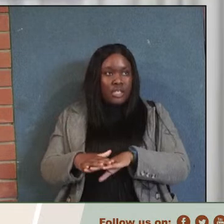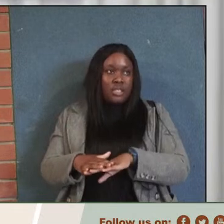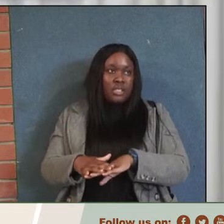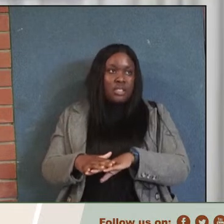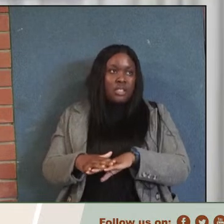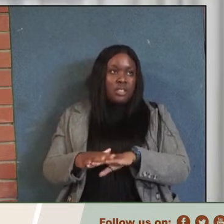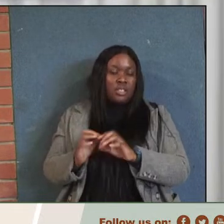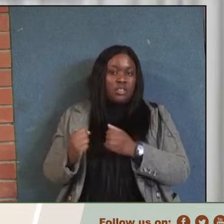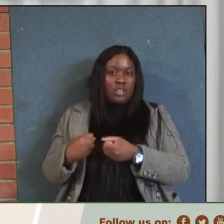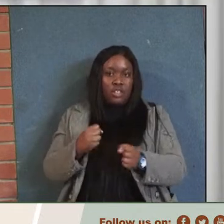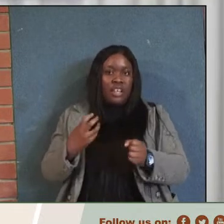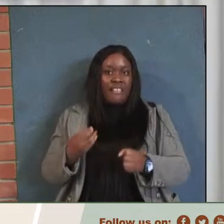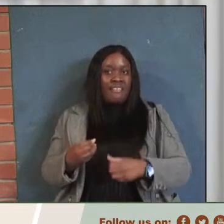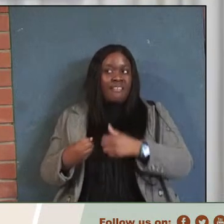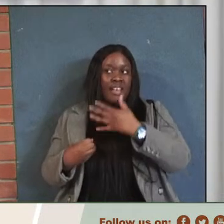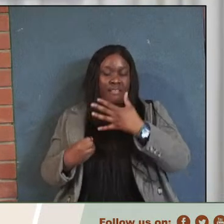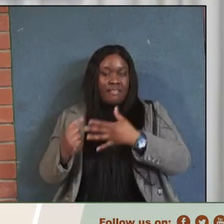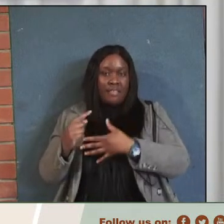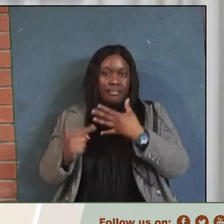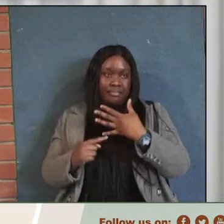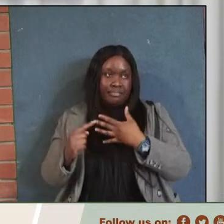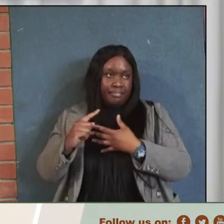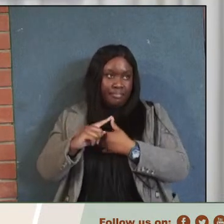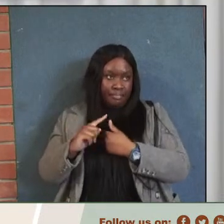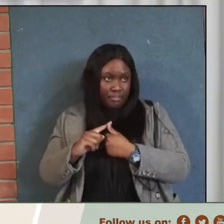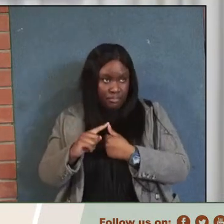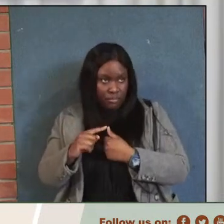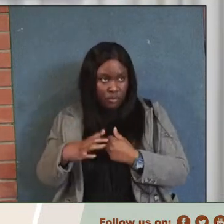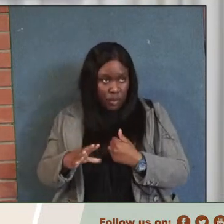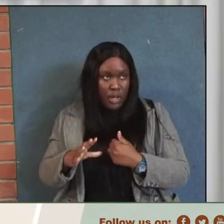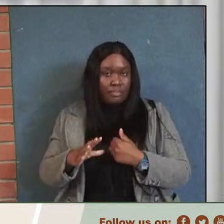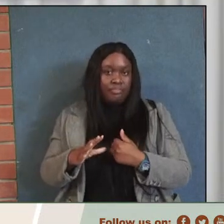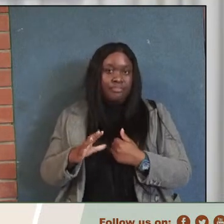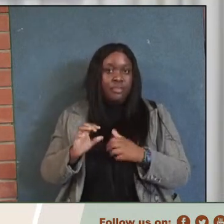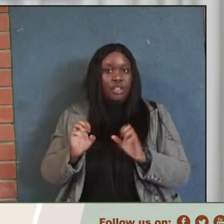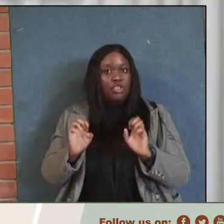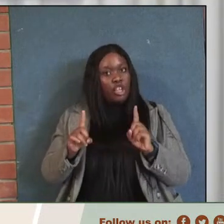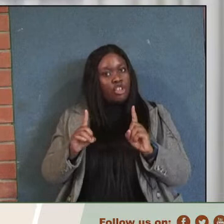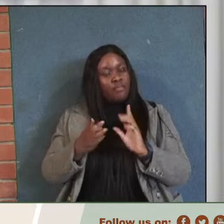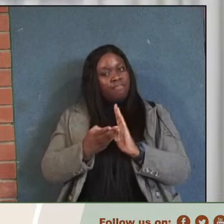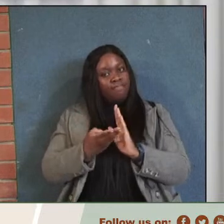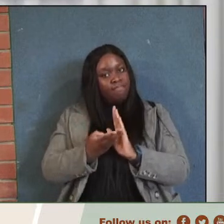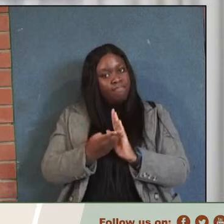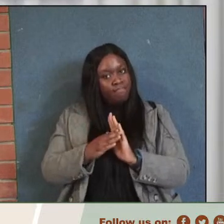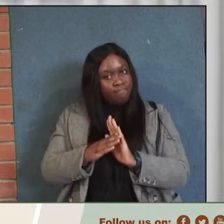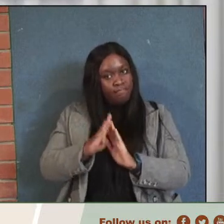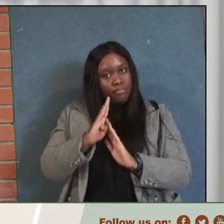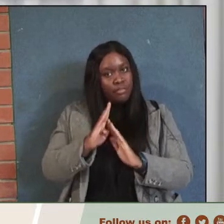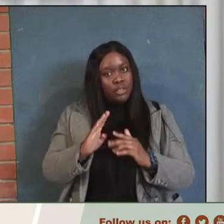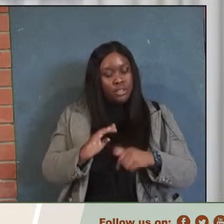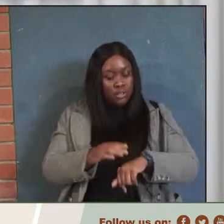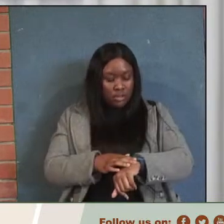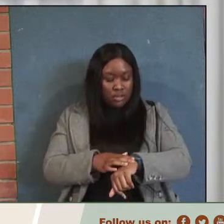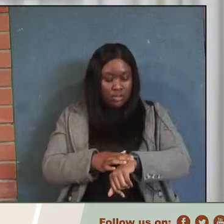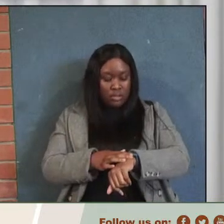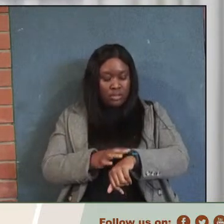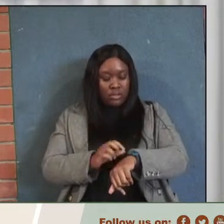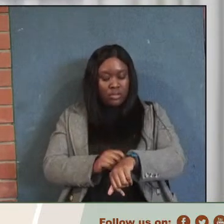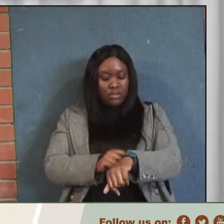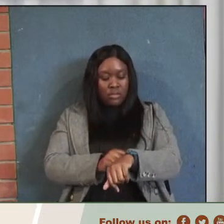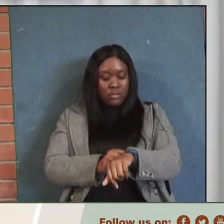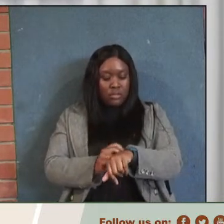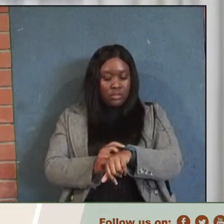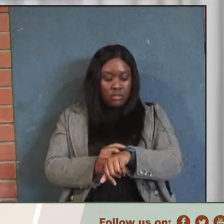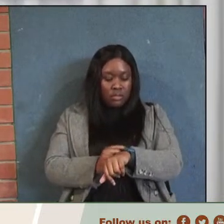strategic pillars. One of them is on enhancing education, strategic pillar number 2.